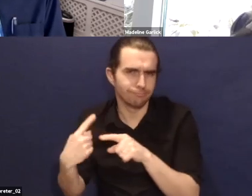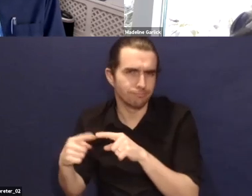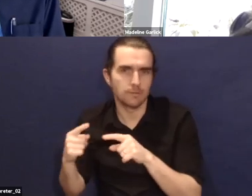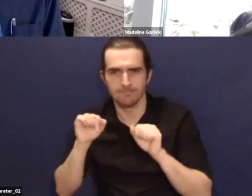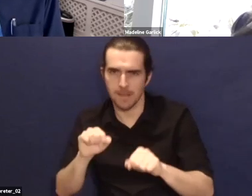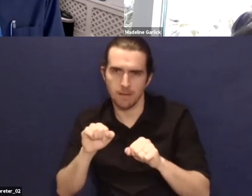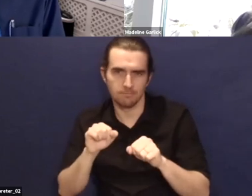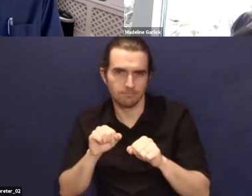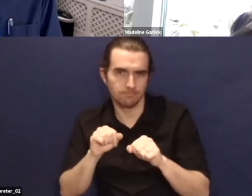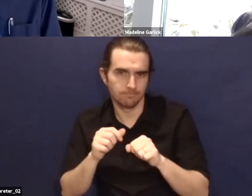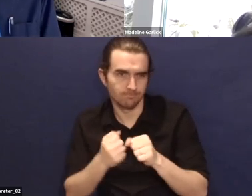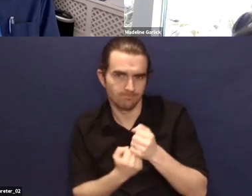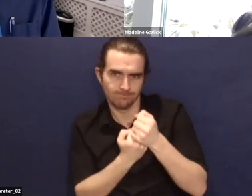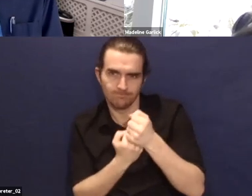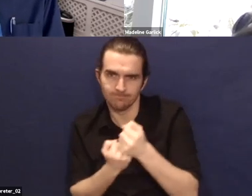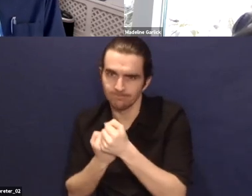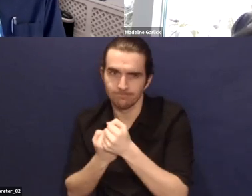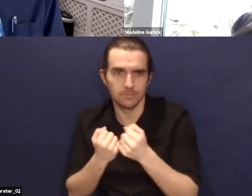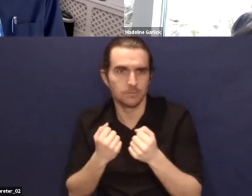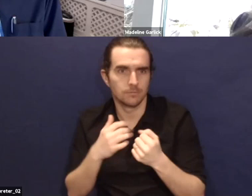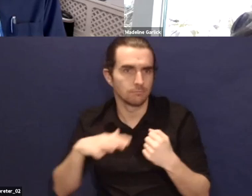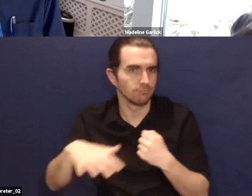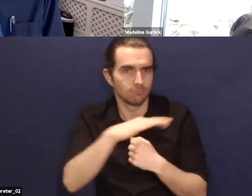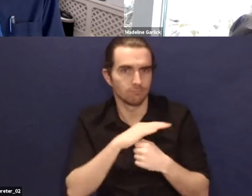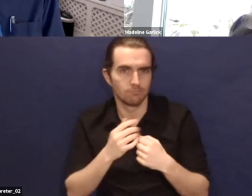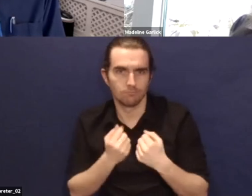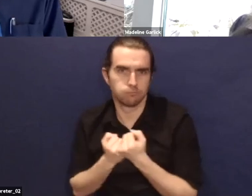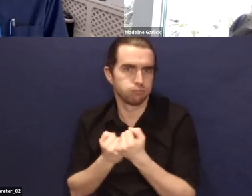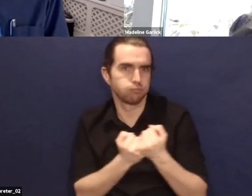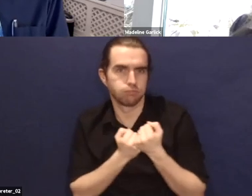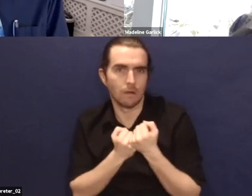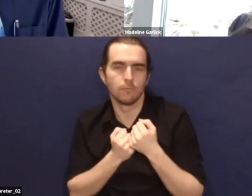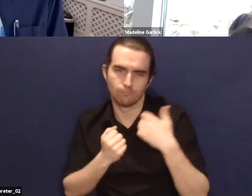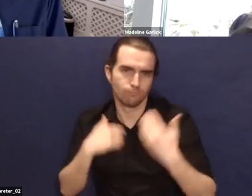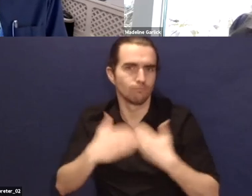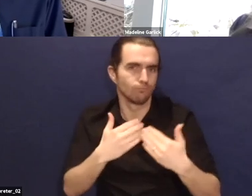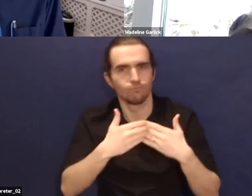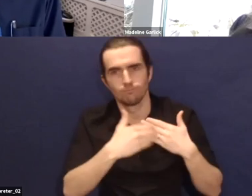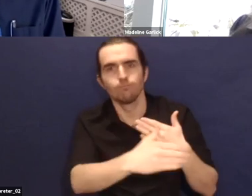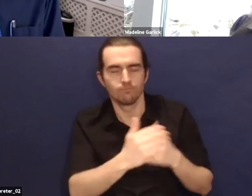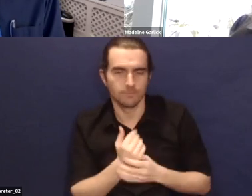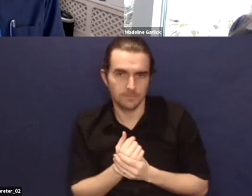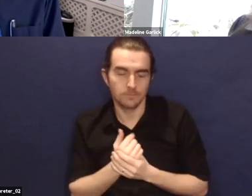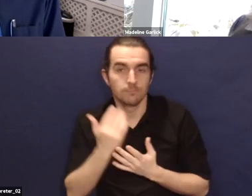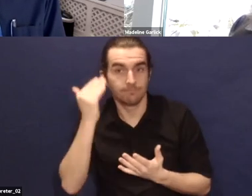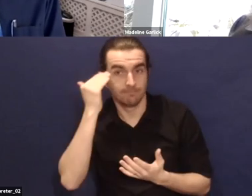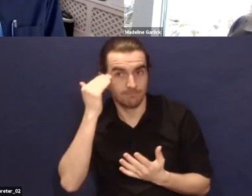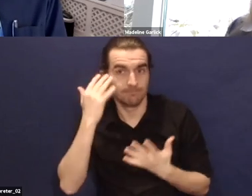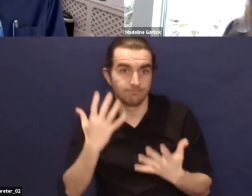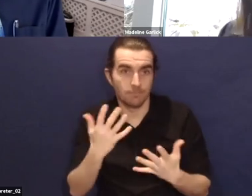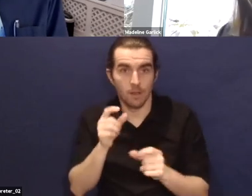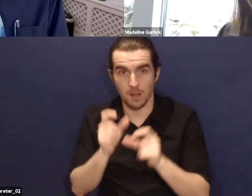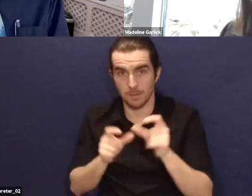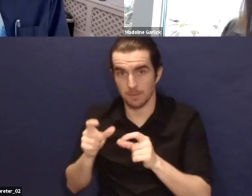people who are displaced worldwide are within the borders of their own countries and need precisely this kind of specific